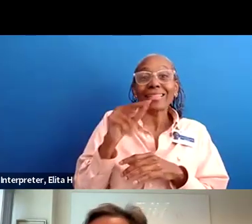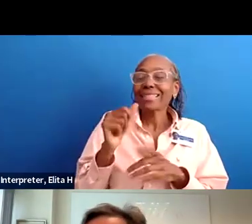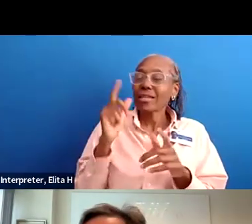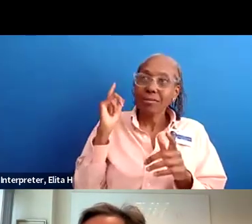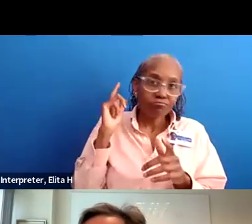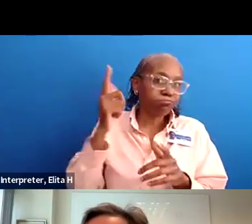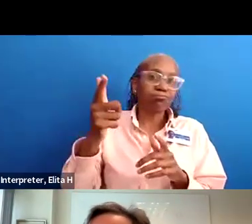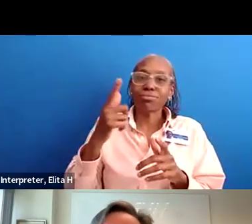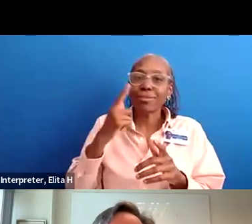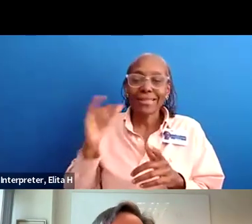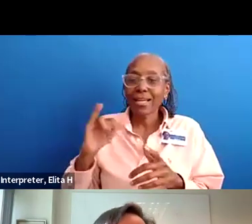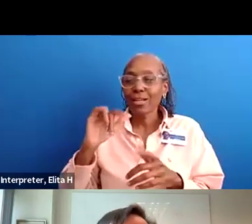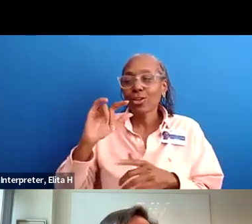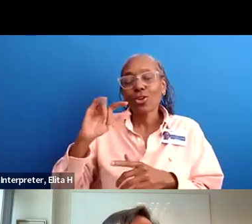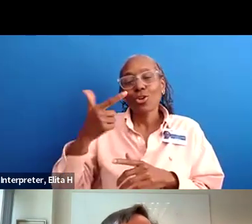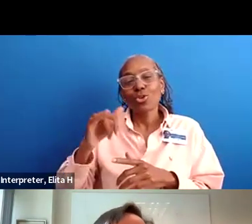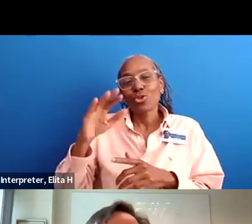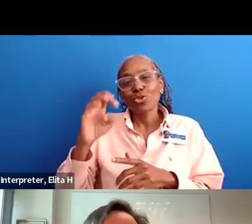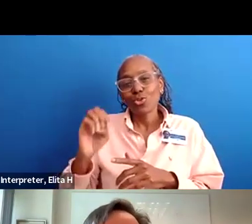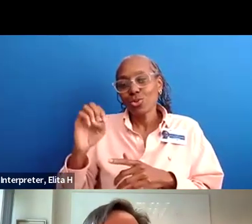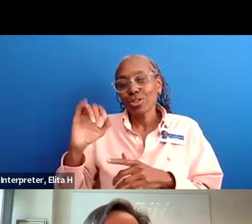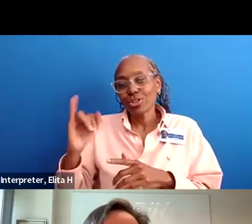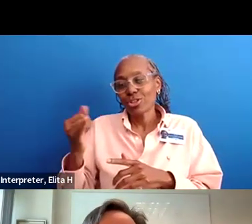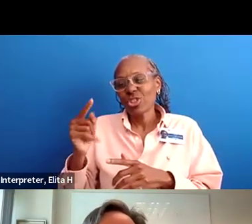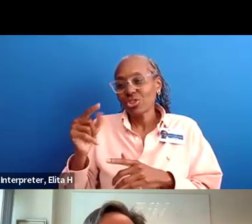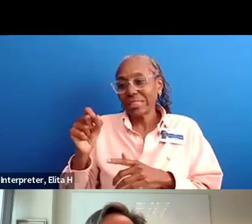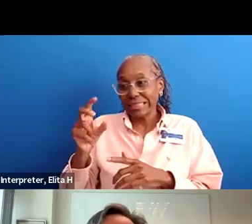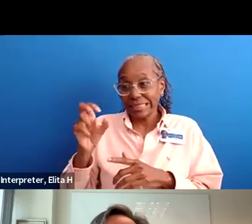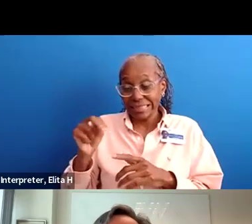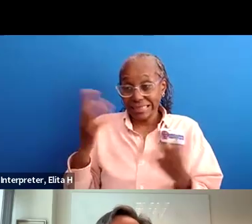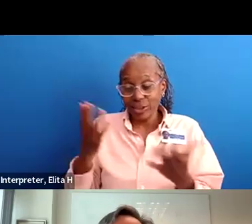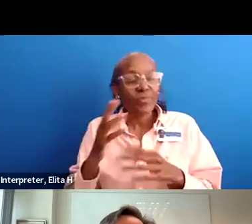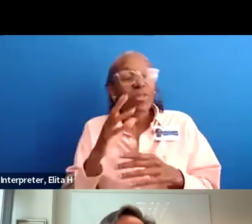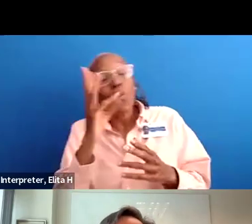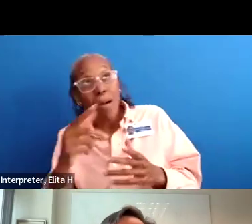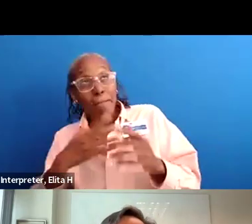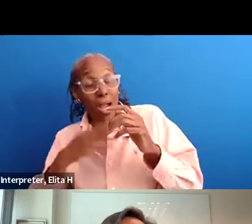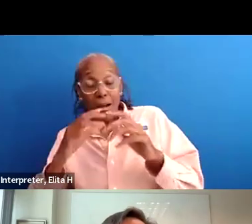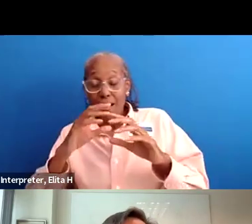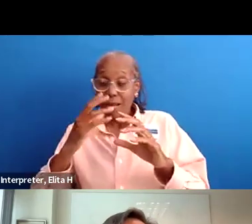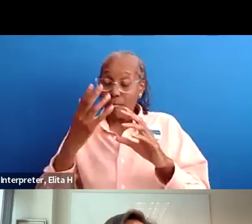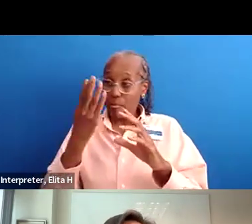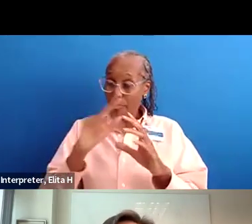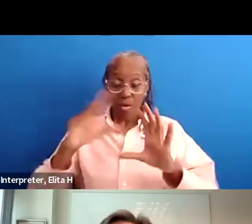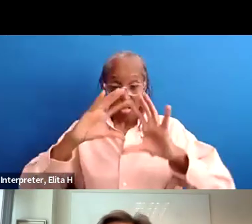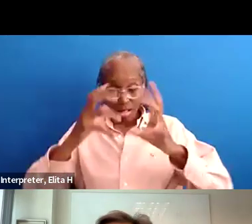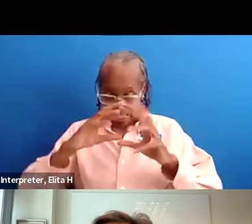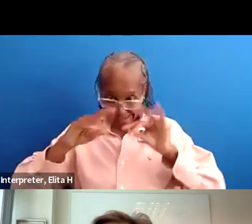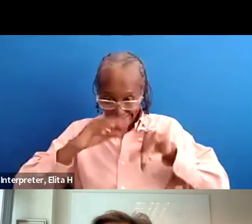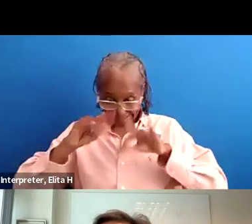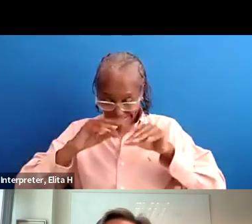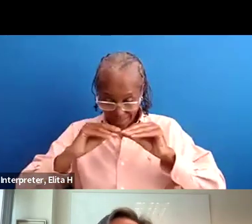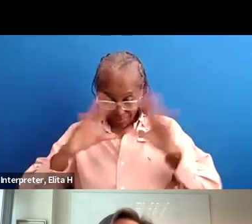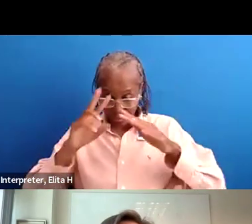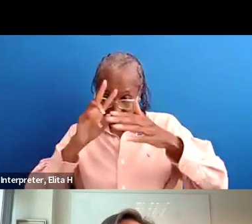right. Well, my crystal ball becomes more and more cloudy with time, so I think we'll trying to keep this kind